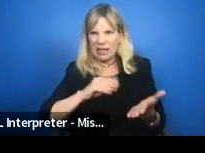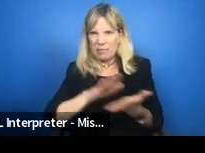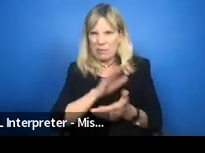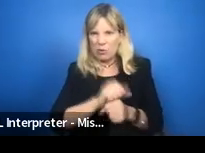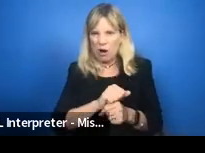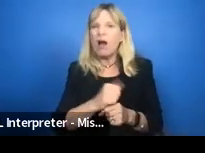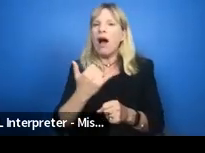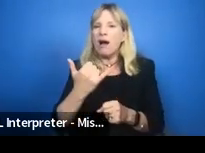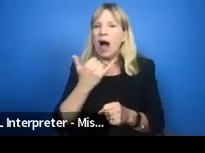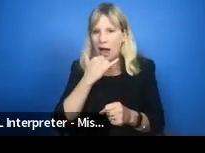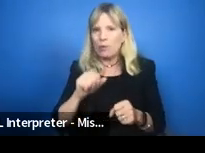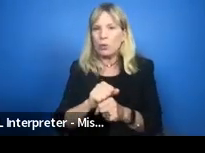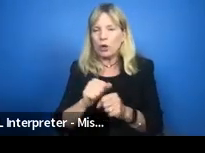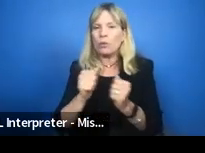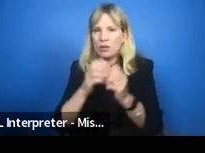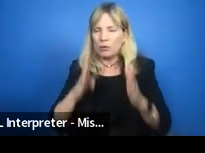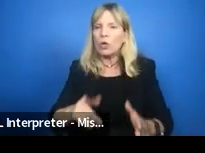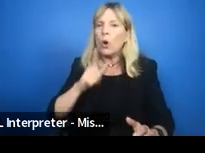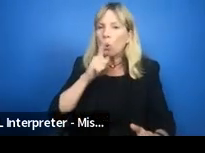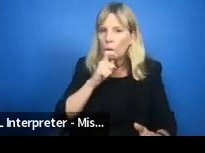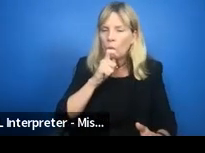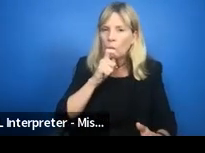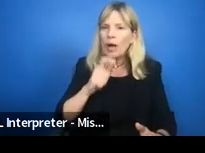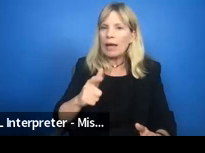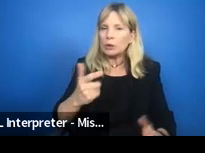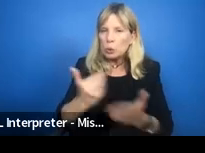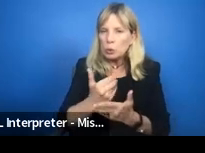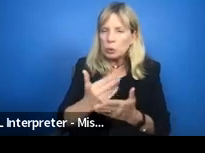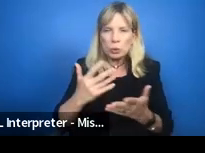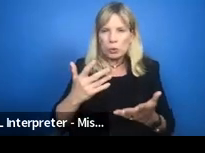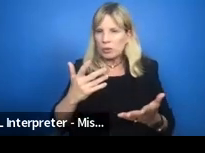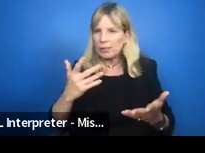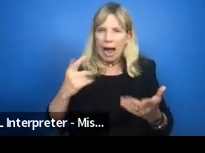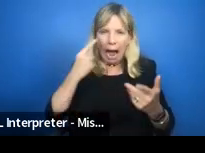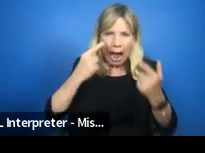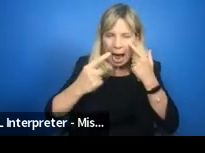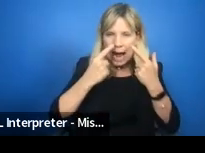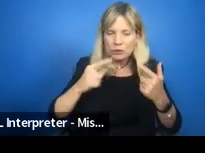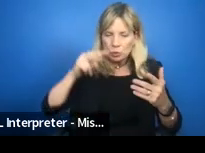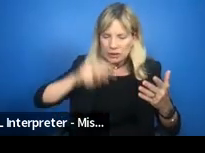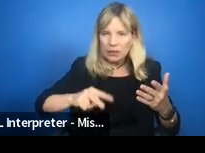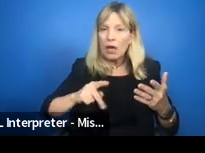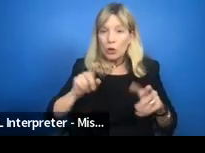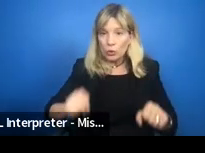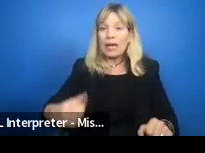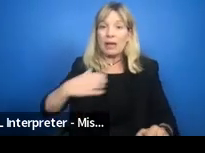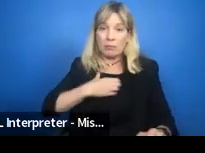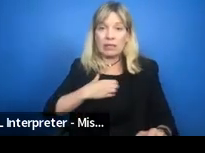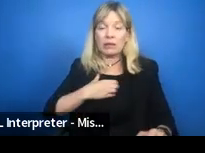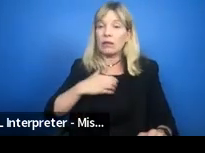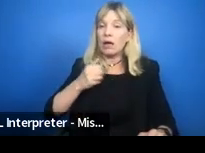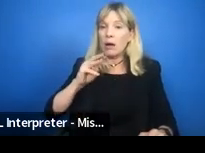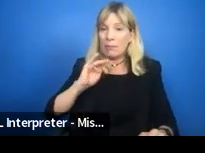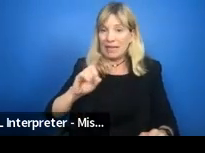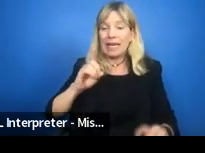would definitely work with someone who's kind of a pair of fresh eyes. You can also appeal these decisions with Medicaid. It's kind of a